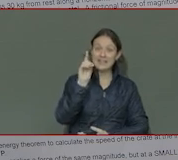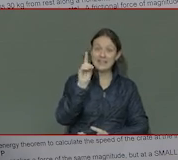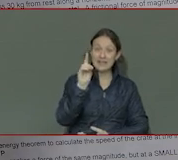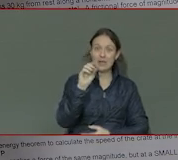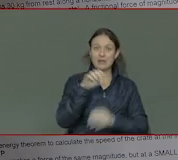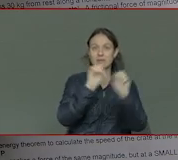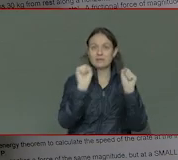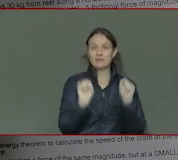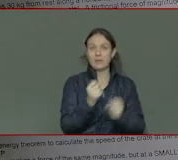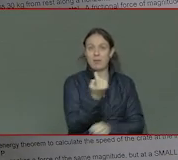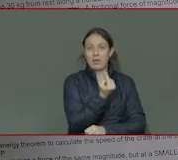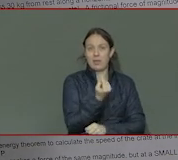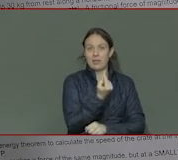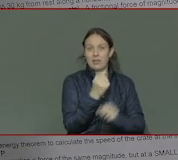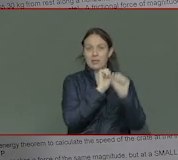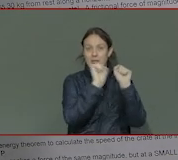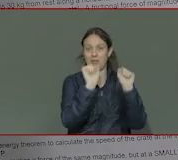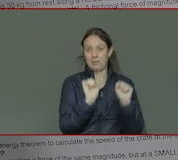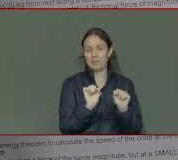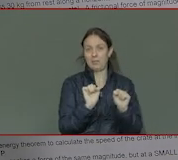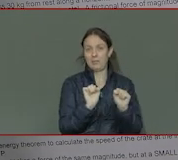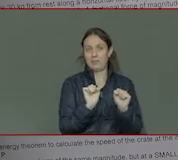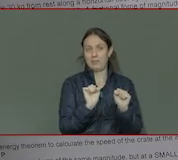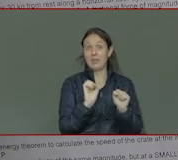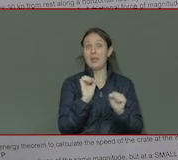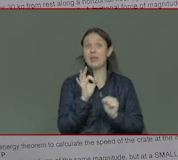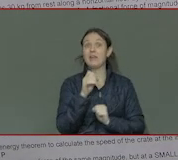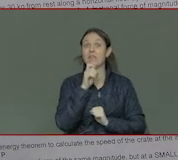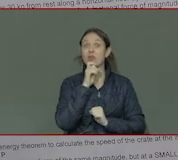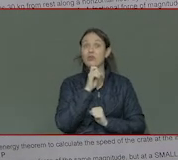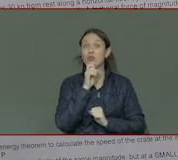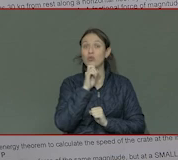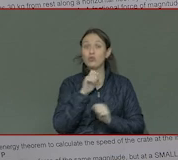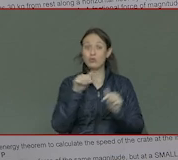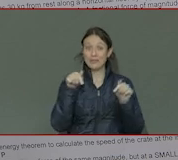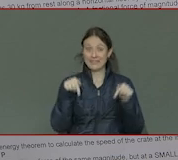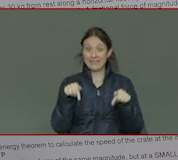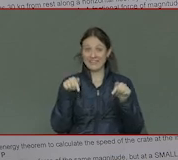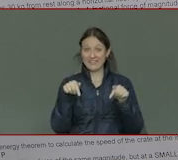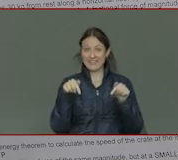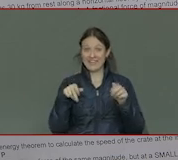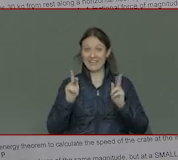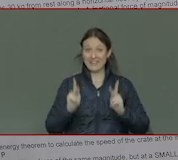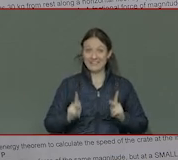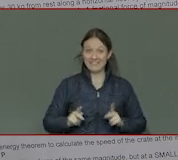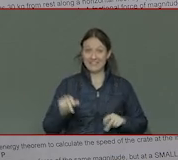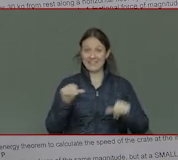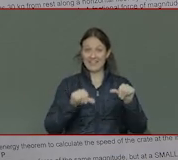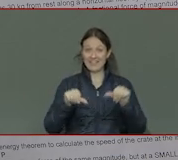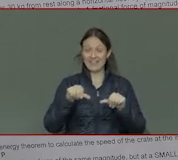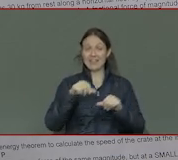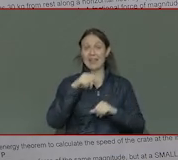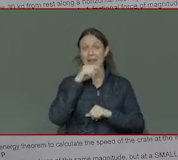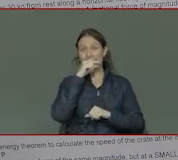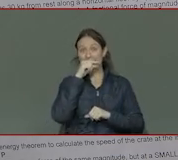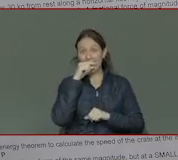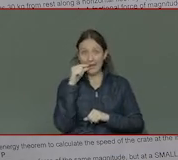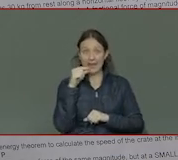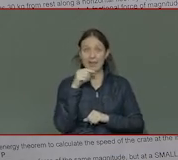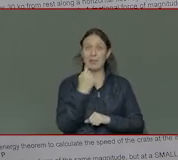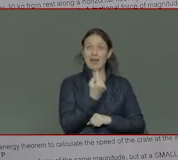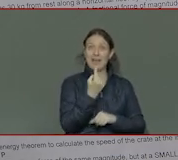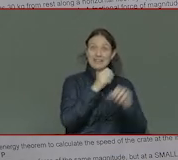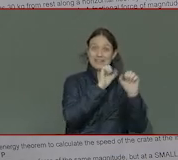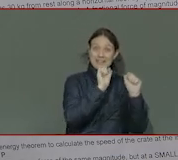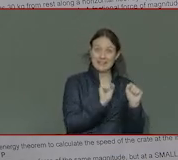And just remember, when you use physics, it's isolated system. When you get to chemistry, then we talk